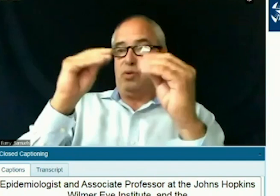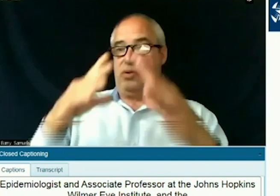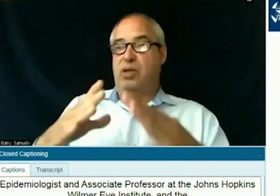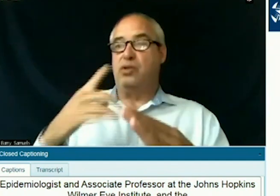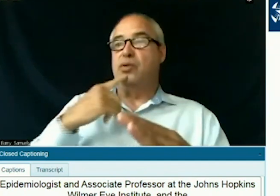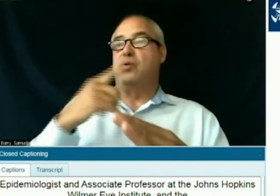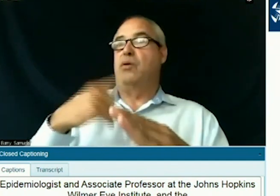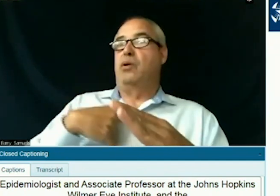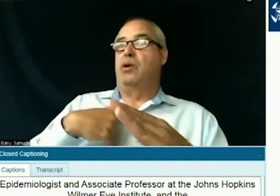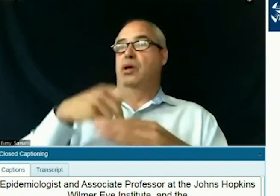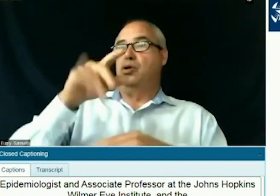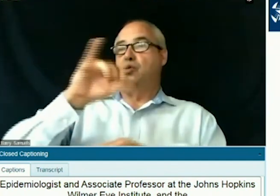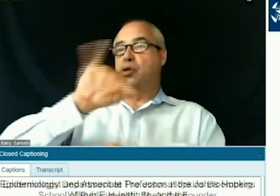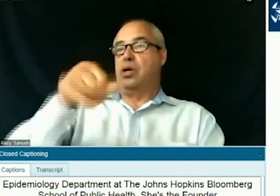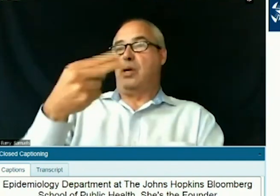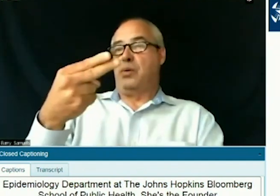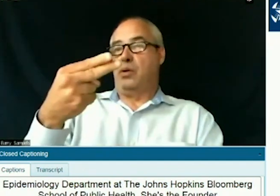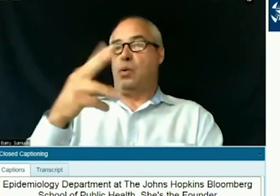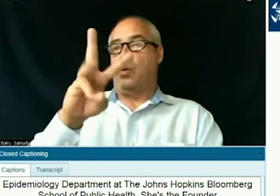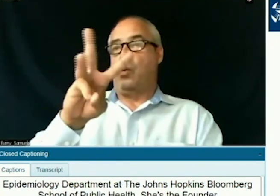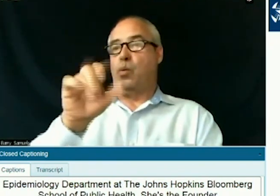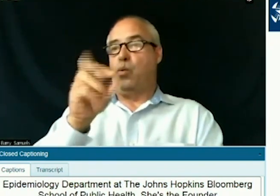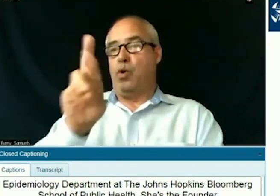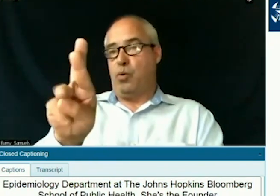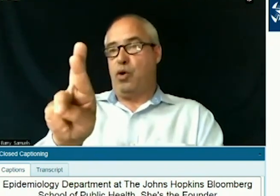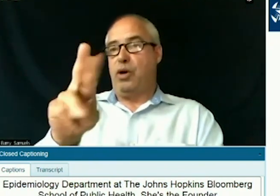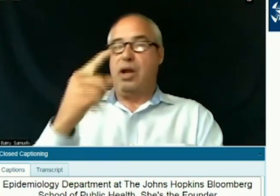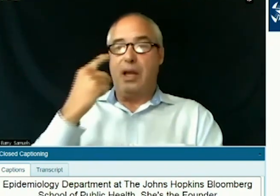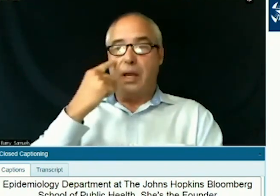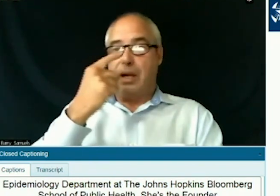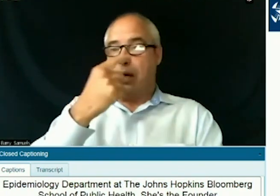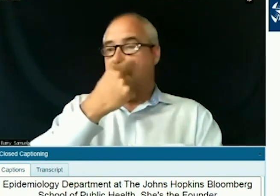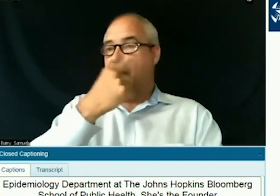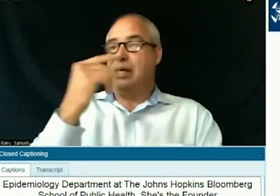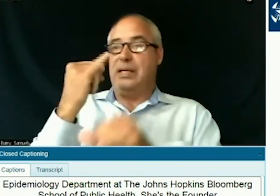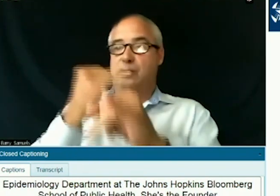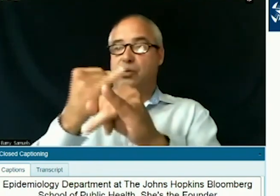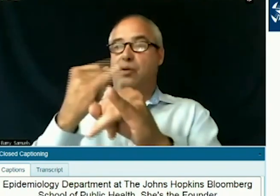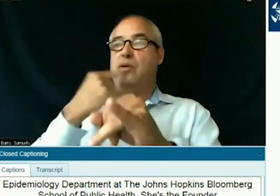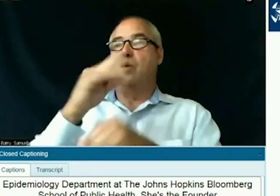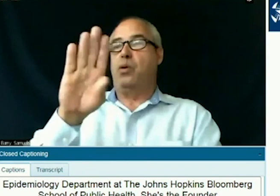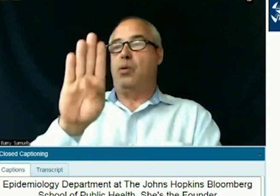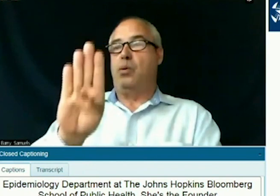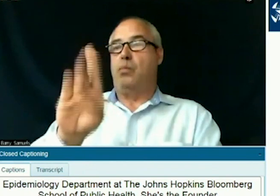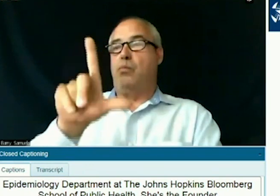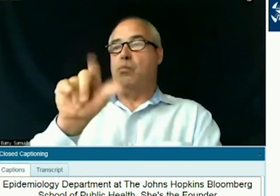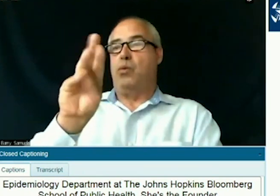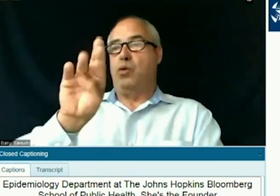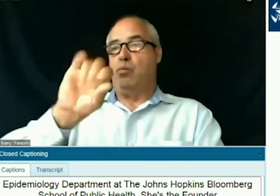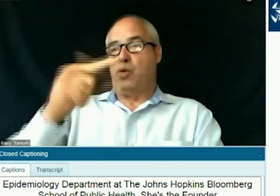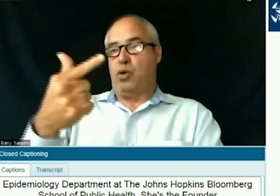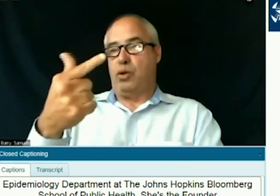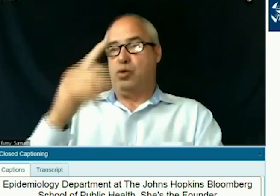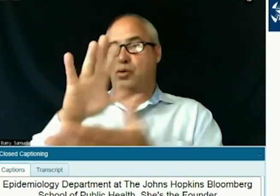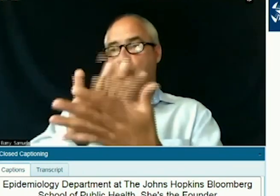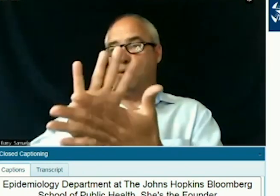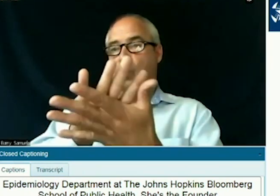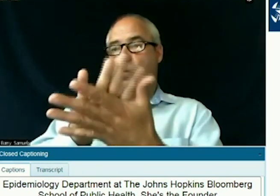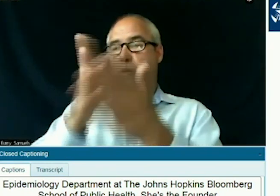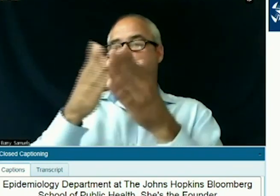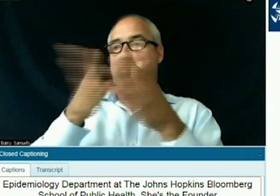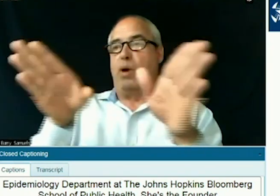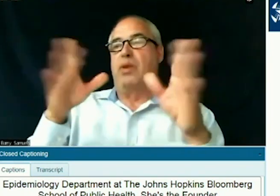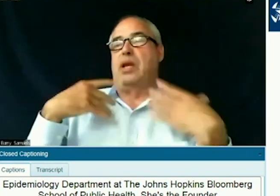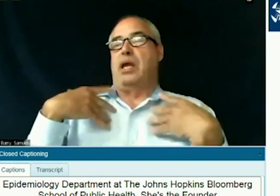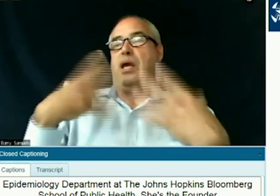Wilmer Eye Institute and the Epidemiology Department at the Johns Hopkins Bloomberg School of Public Health. She is the founder and director